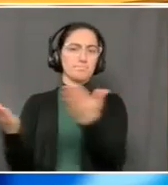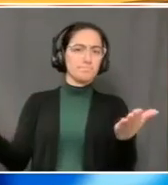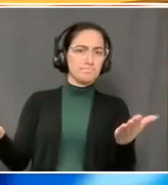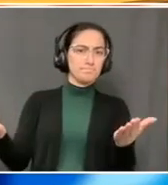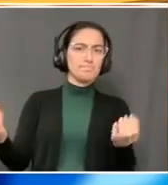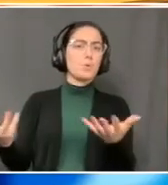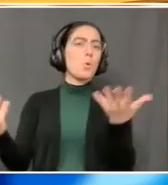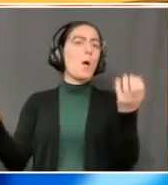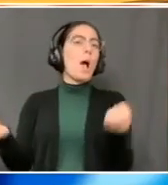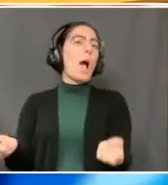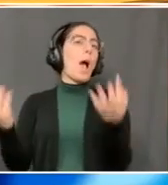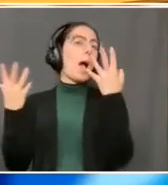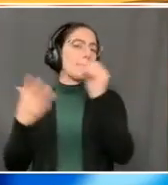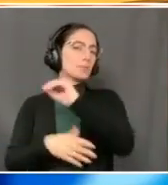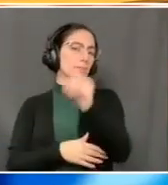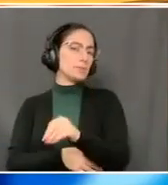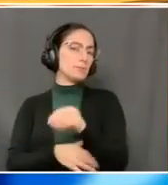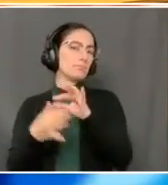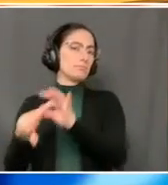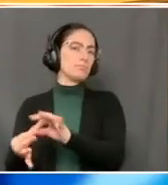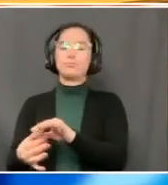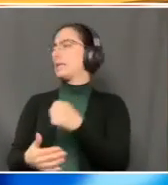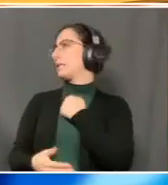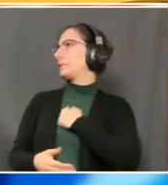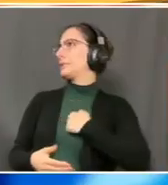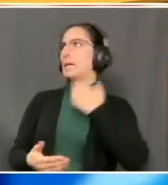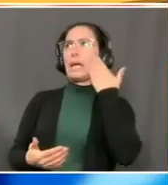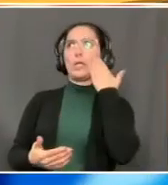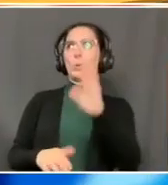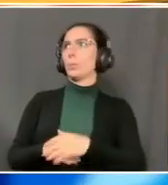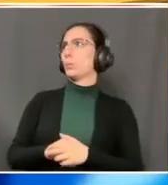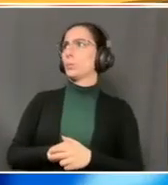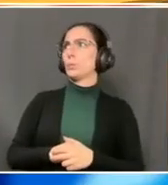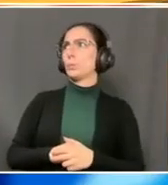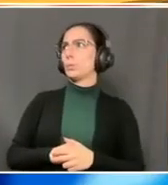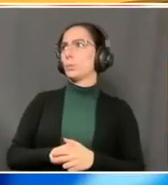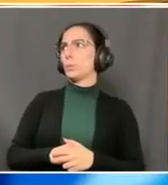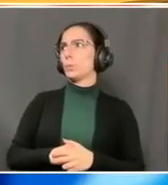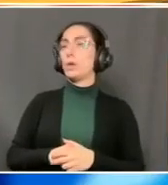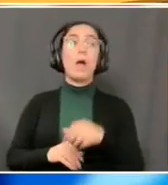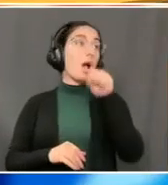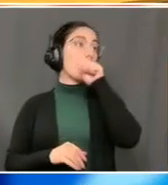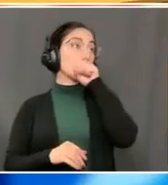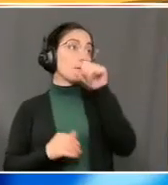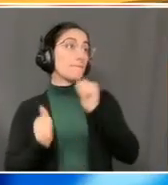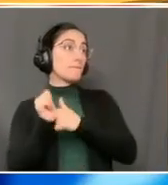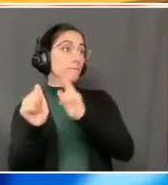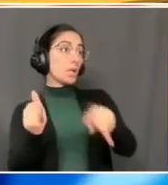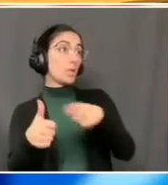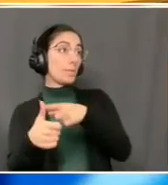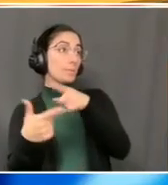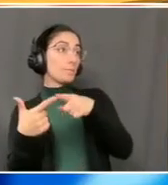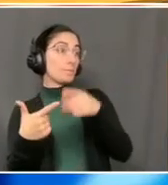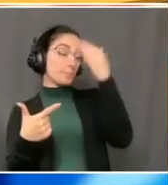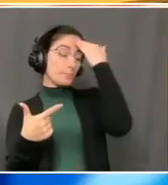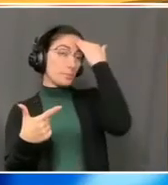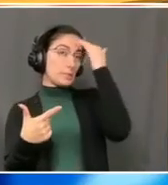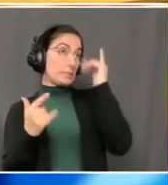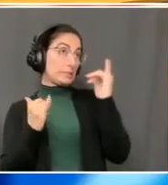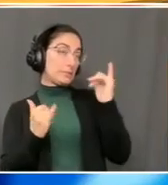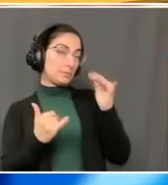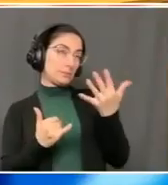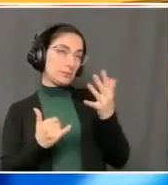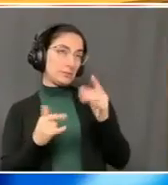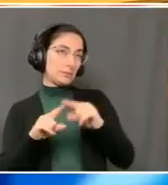non? I'm sorry, I don't know off the top of my head, but we can. I'd love that as a follow-up. And then also, and I know similar but slightly different, what